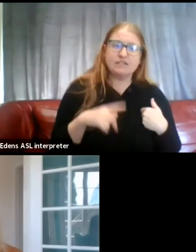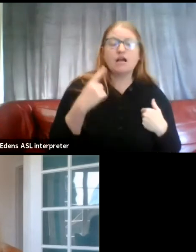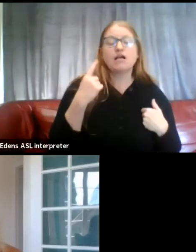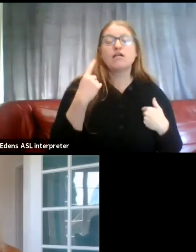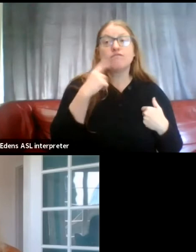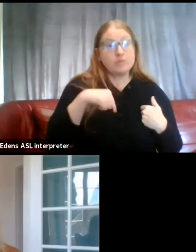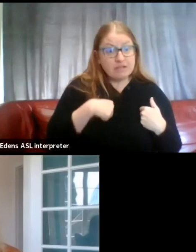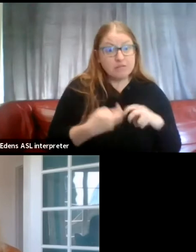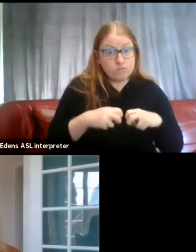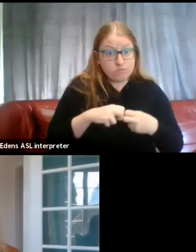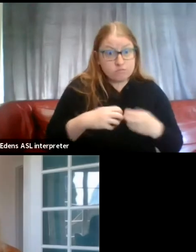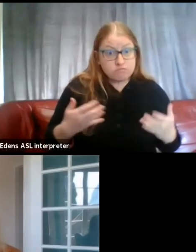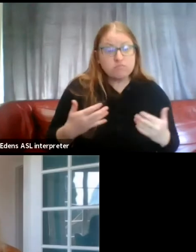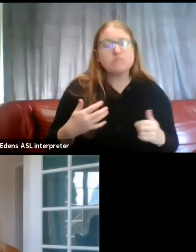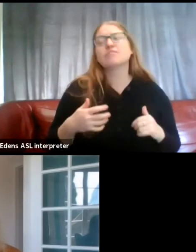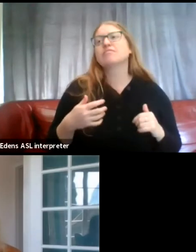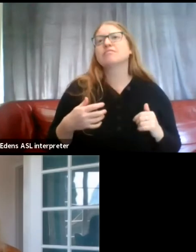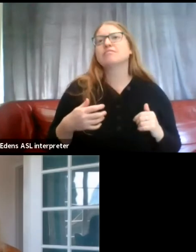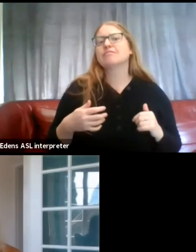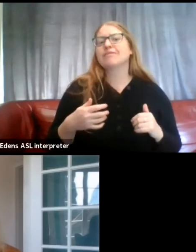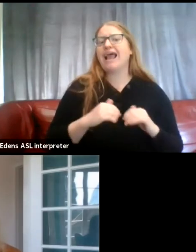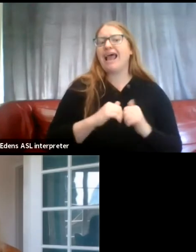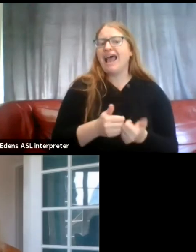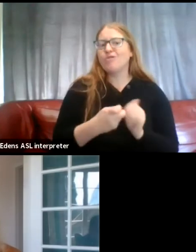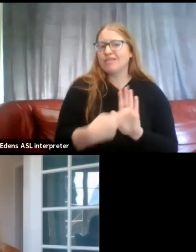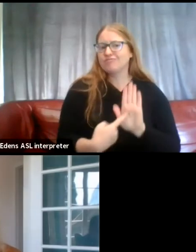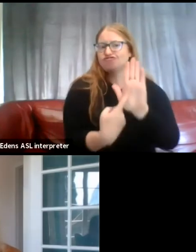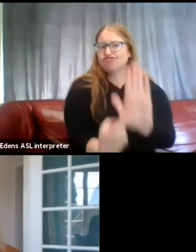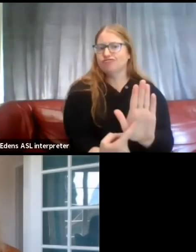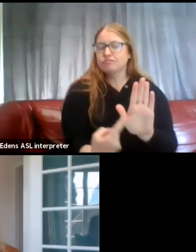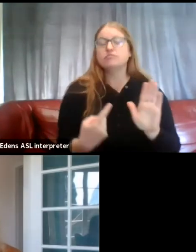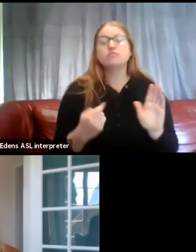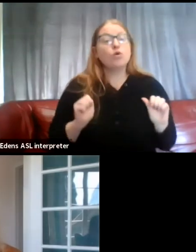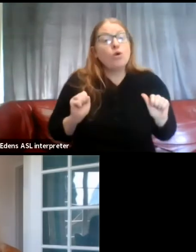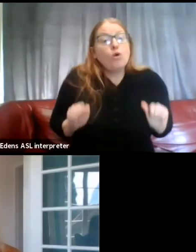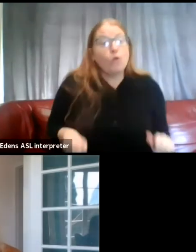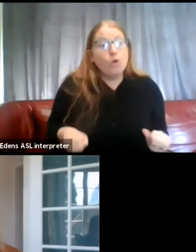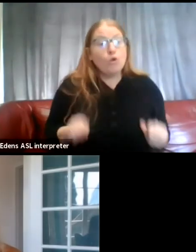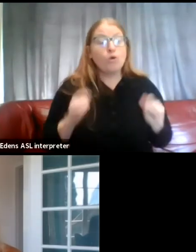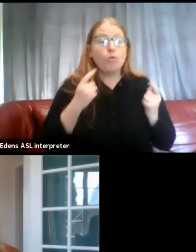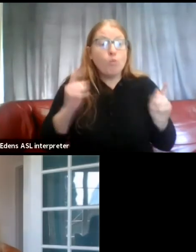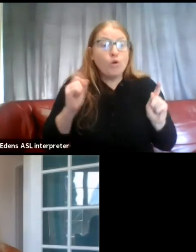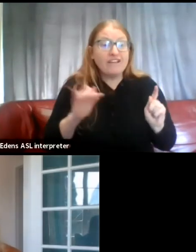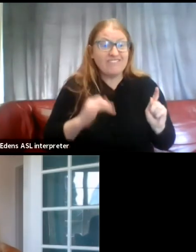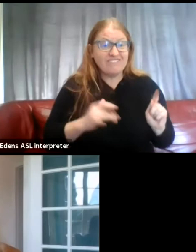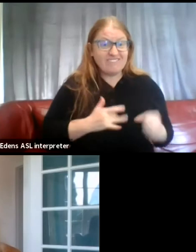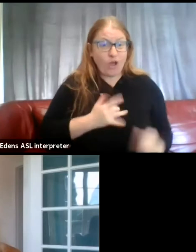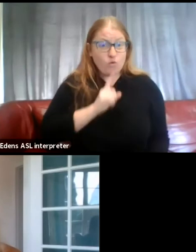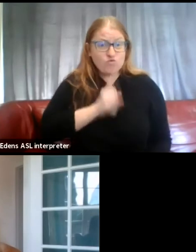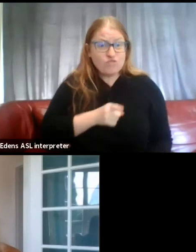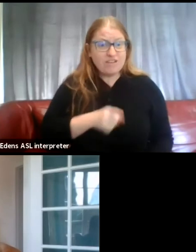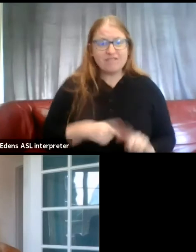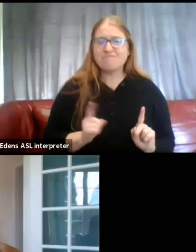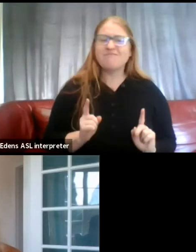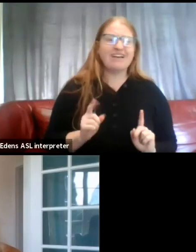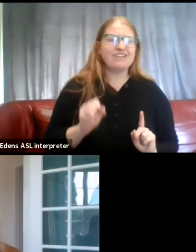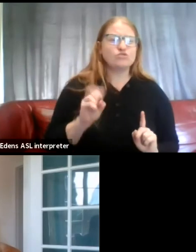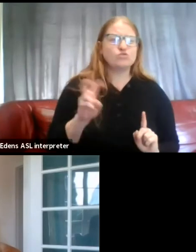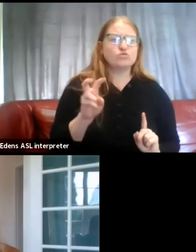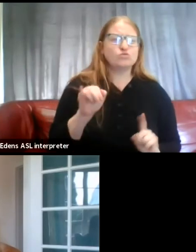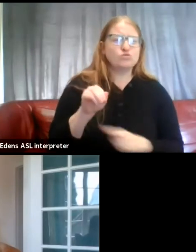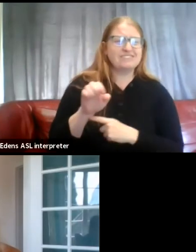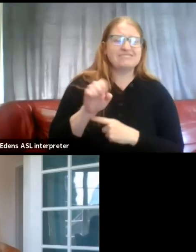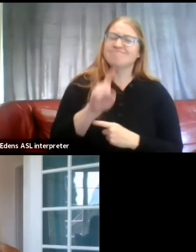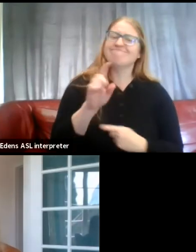is, again, it's like, how is it done? It could work if it felt real, but I feel like Susie's a missed